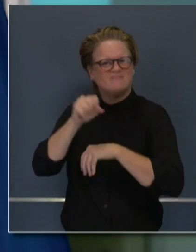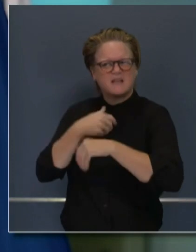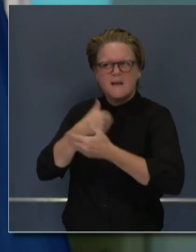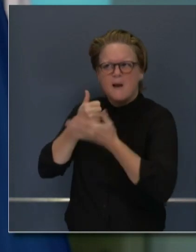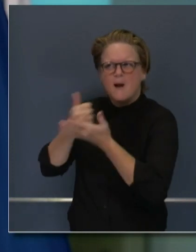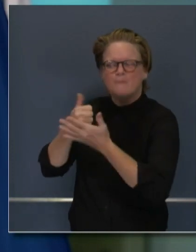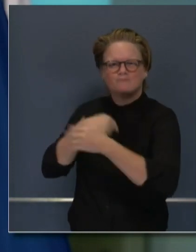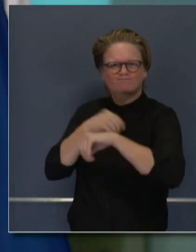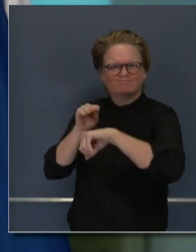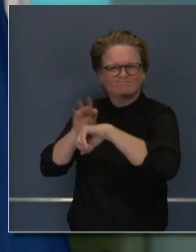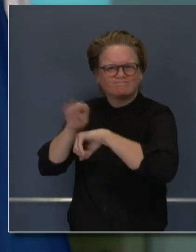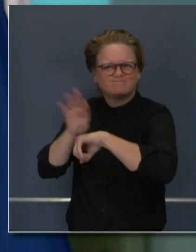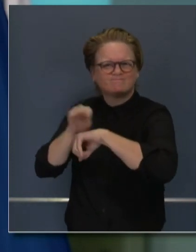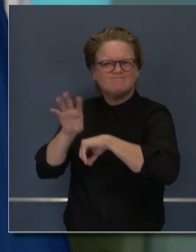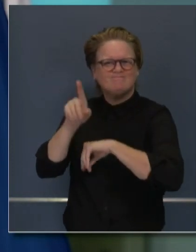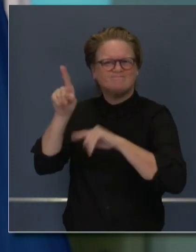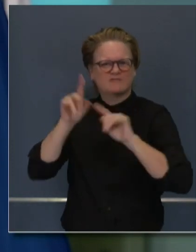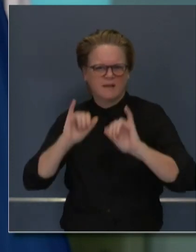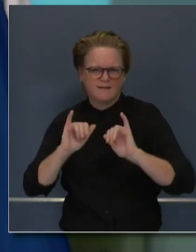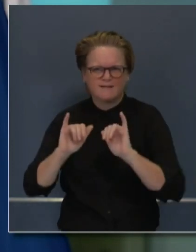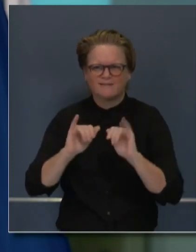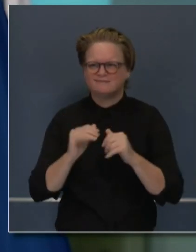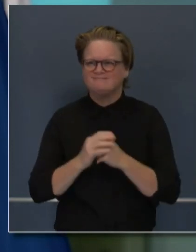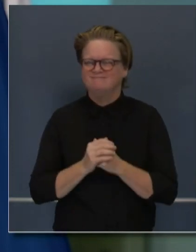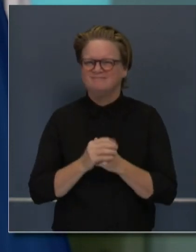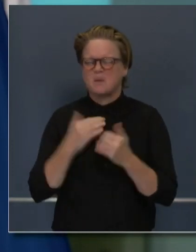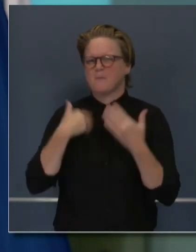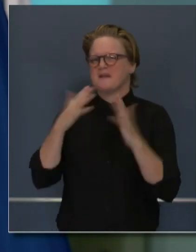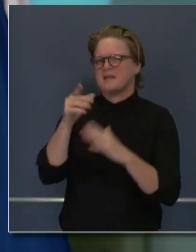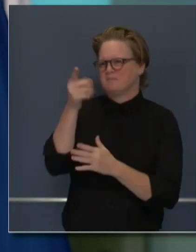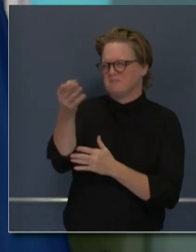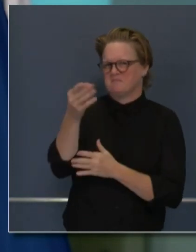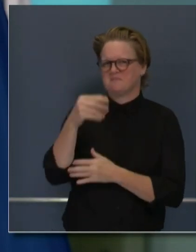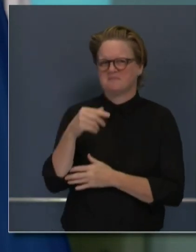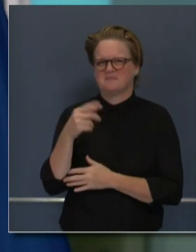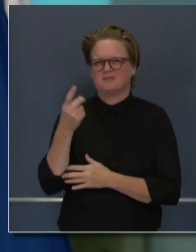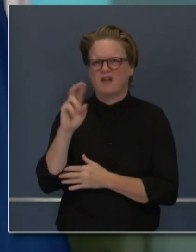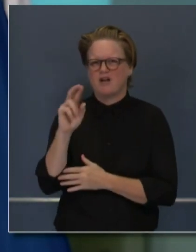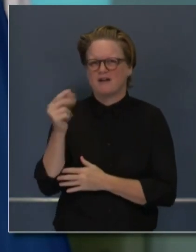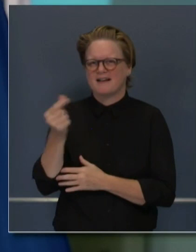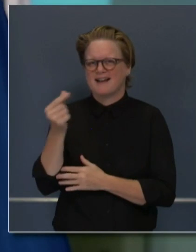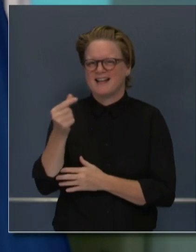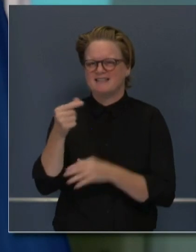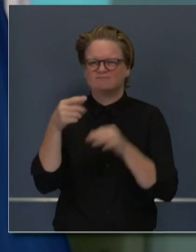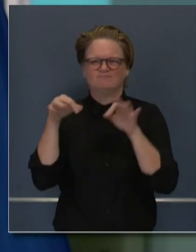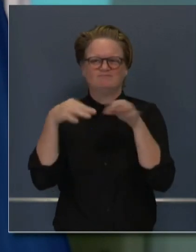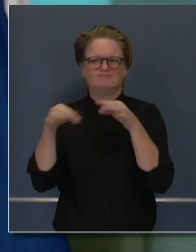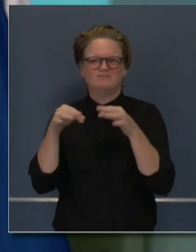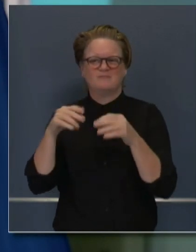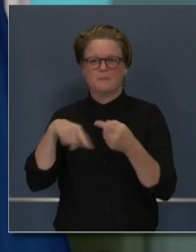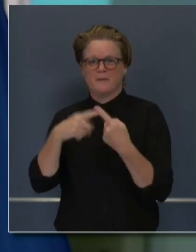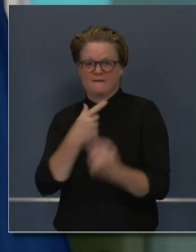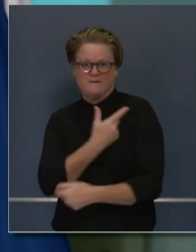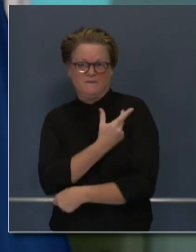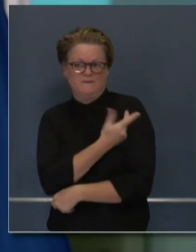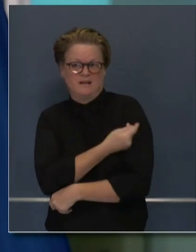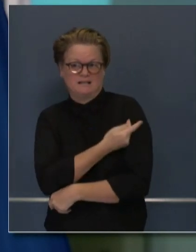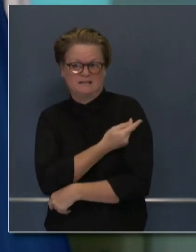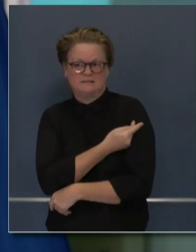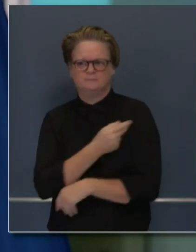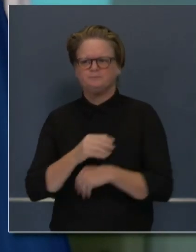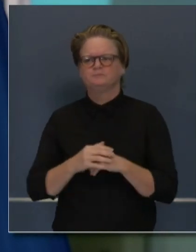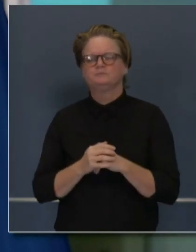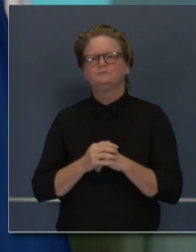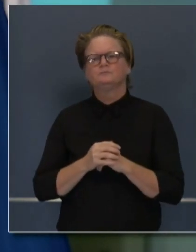second, talk more about that from a safety and efficacy and distribution frame, but also as it relates to